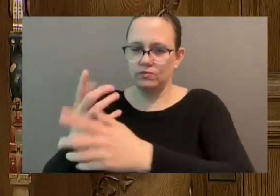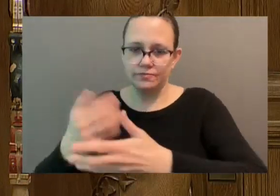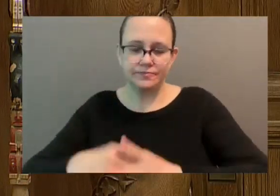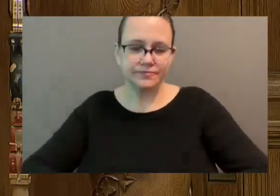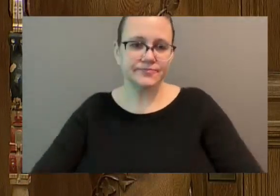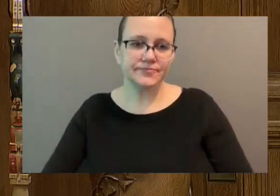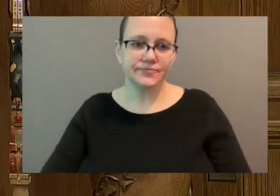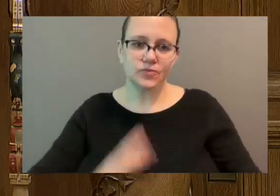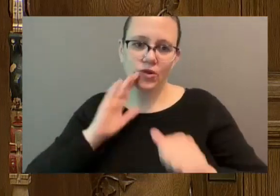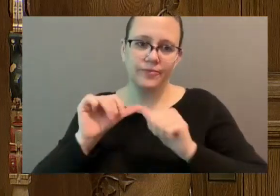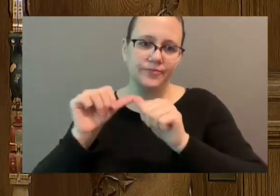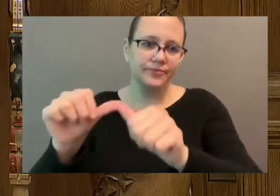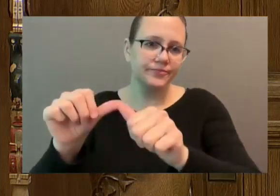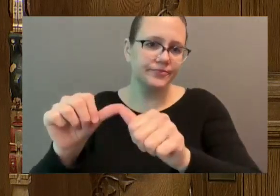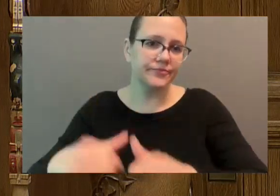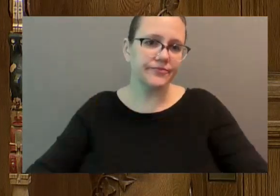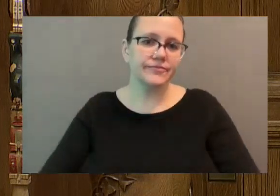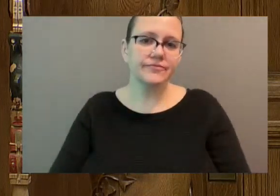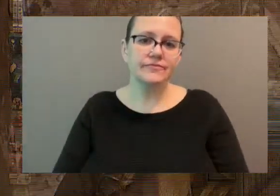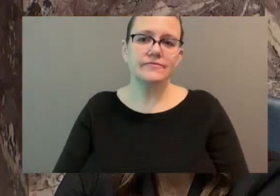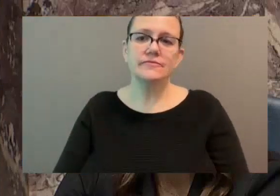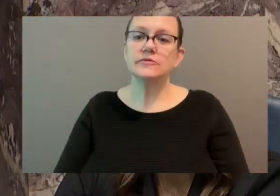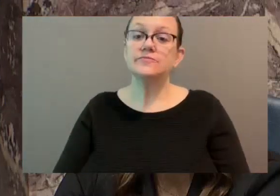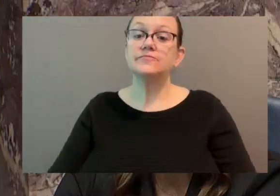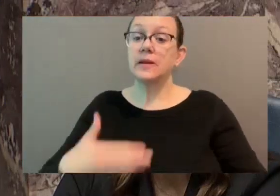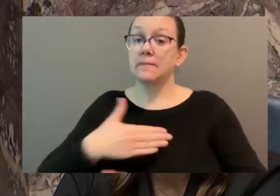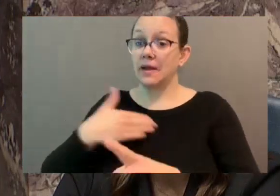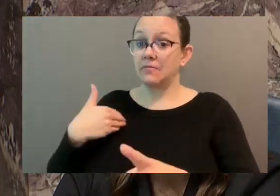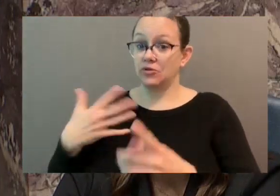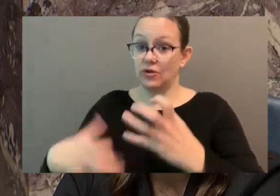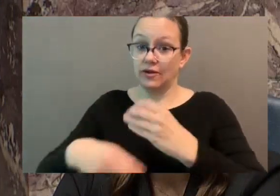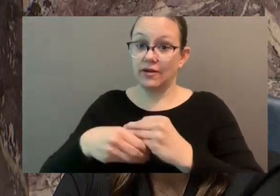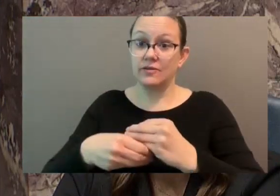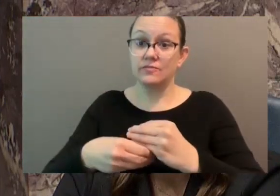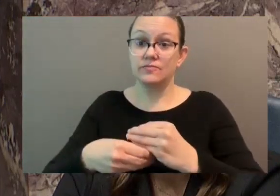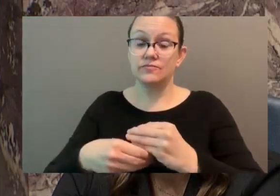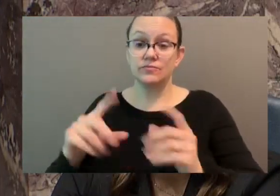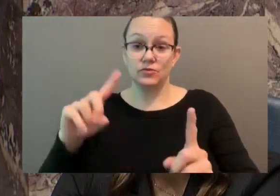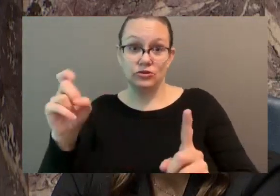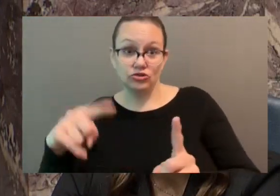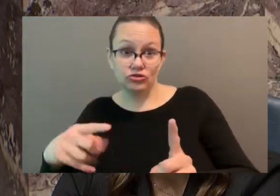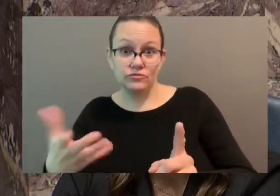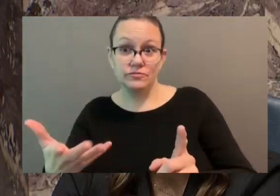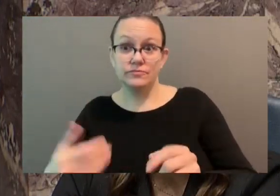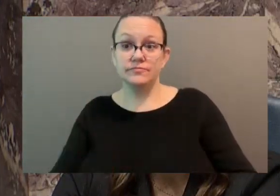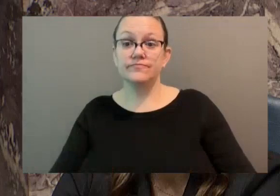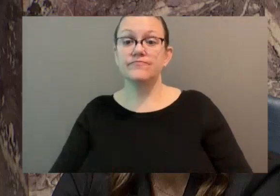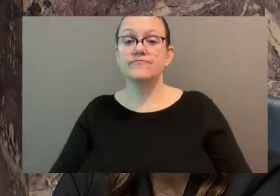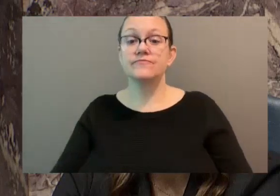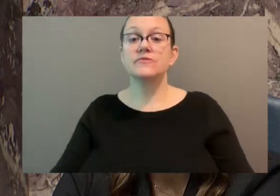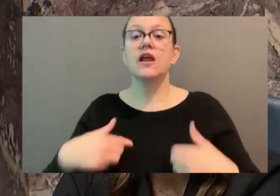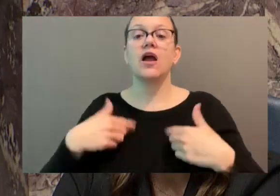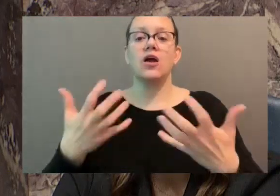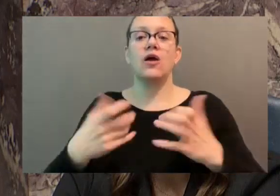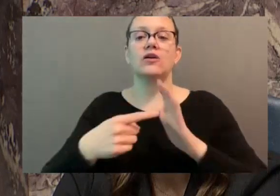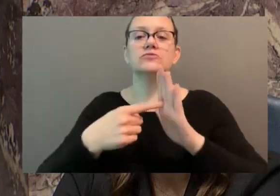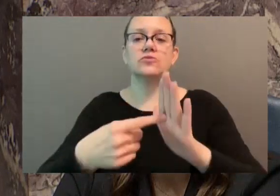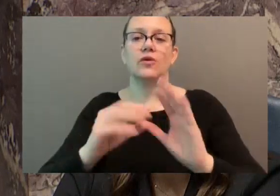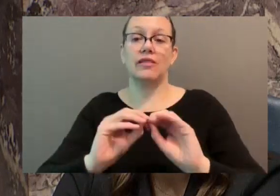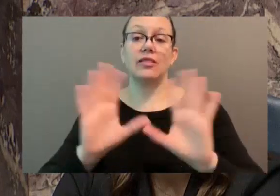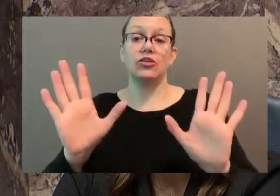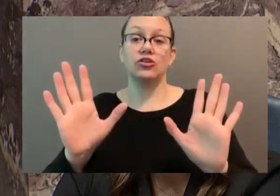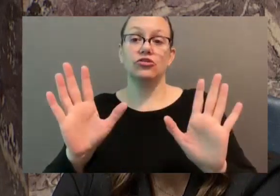Member supplemental. Well, we should be clear what this minister and premier put in place are